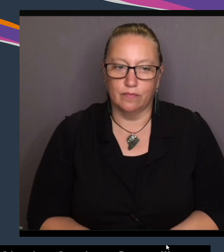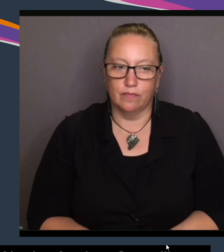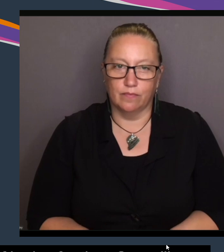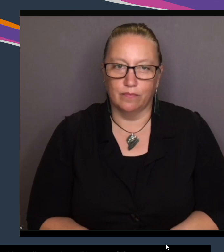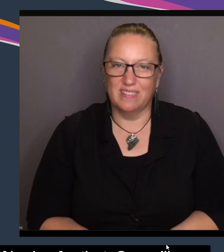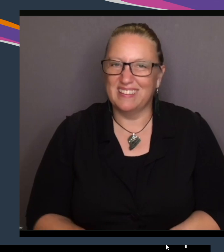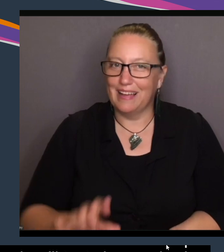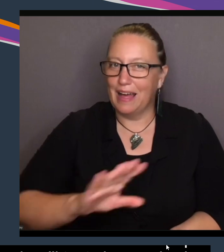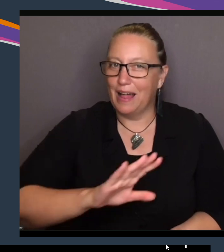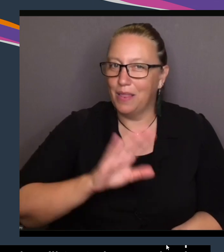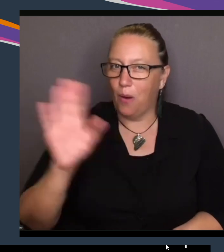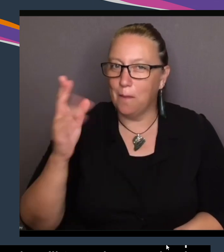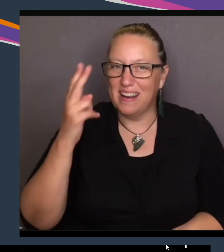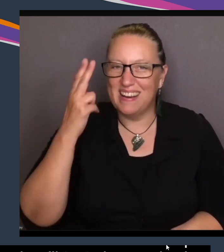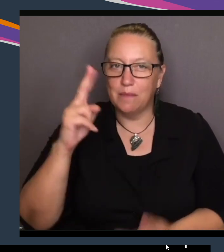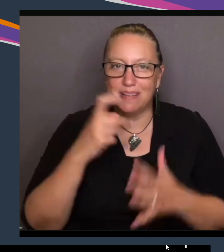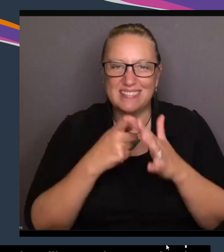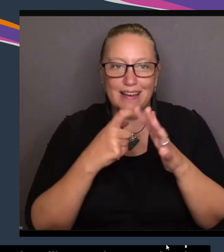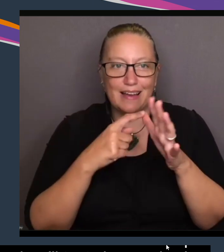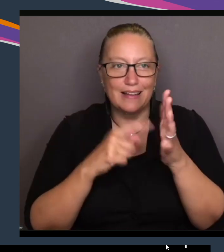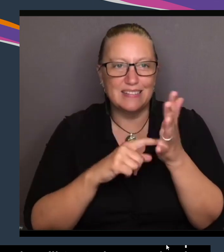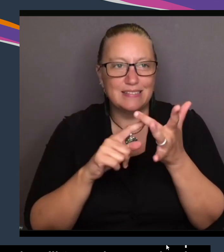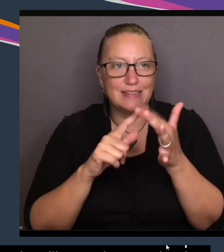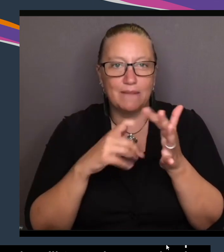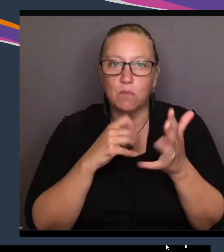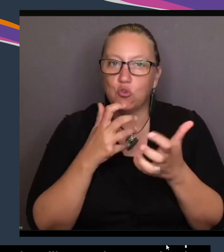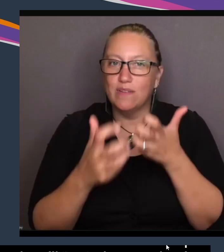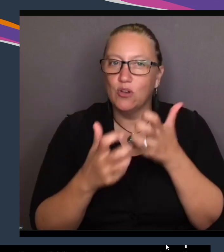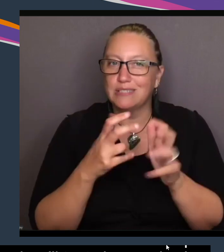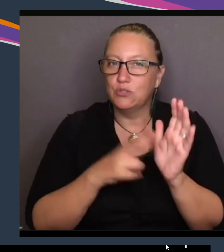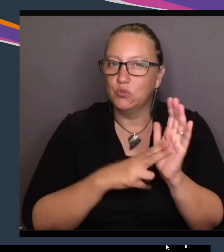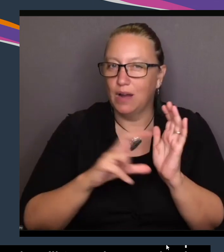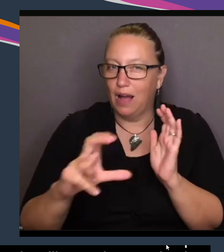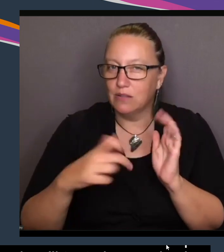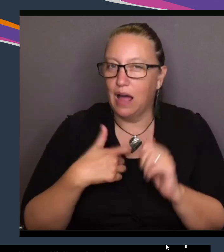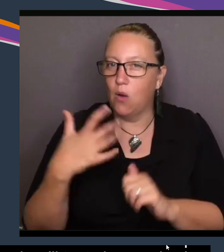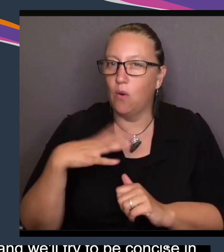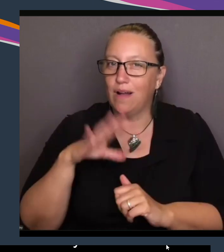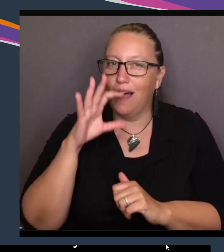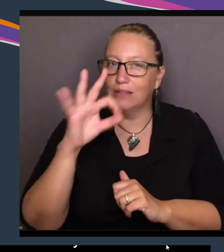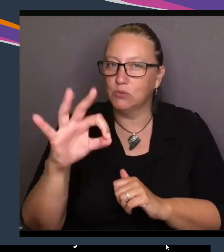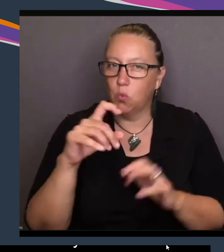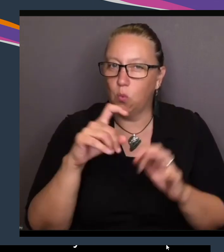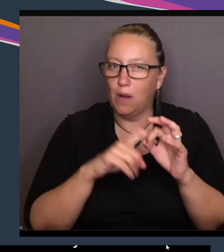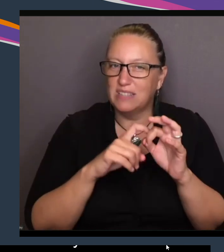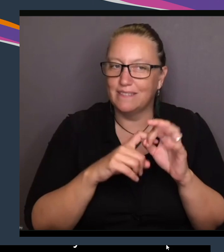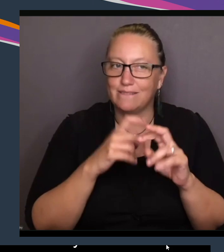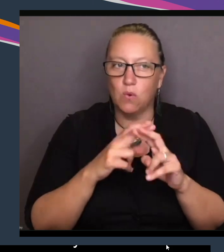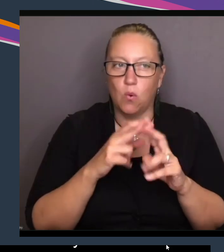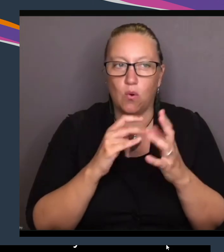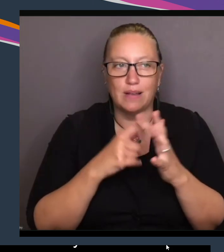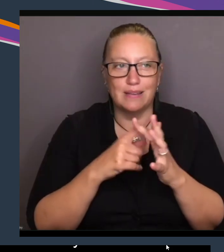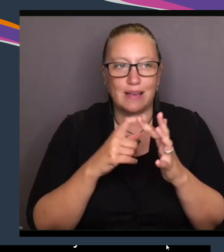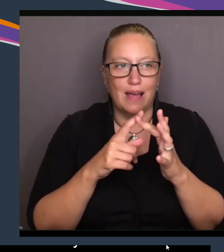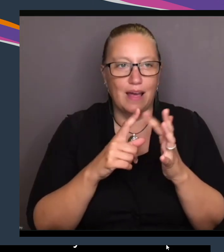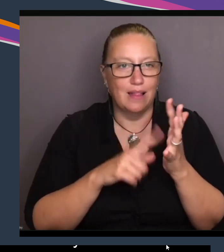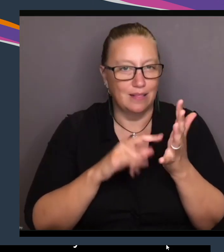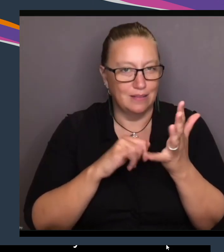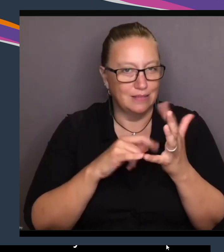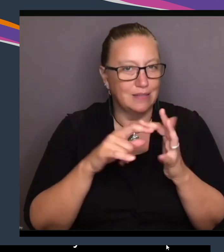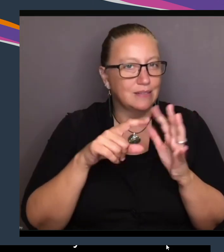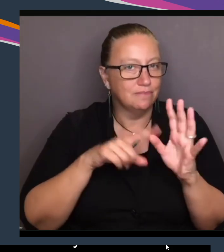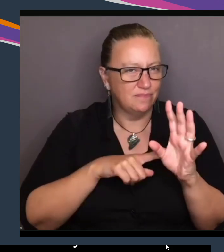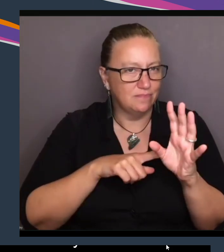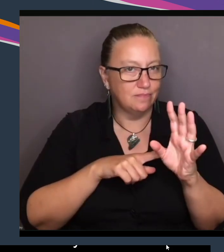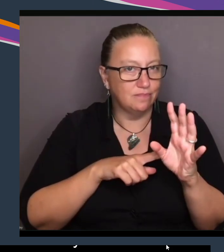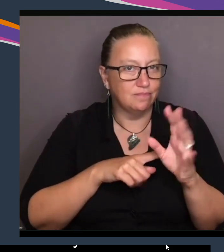Hello, my name's Katie. I'm from the University of Newcastle. I'd love to ask a question of Kelsey, and that is, I'm really excited about